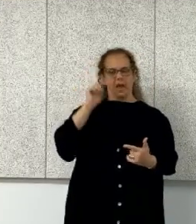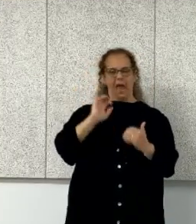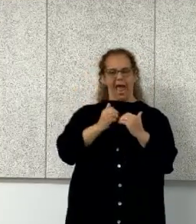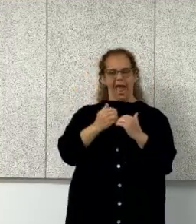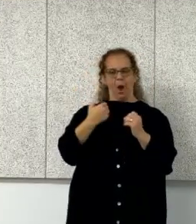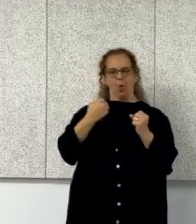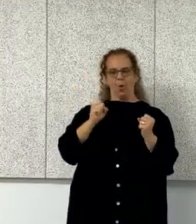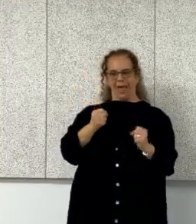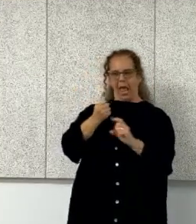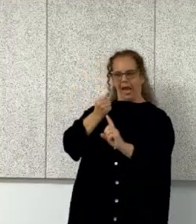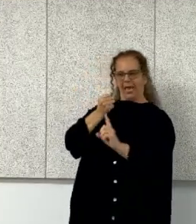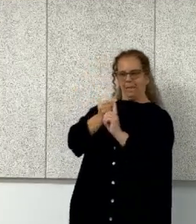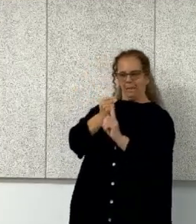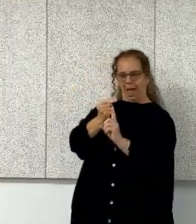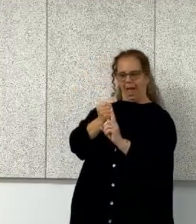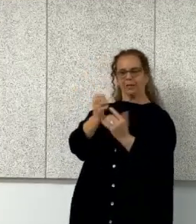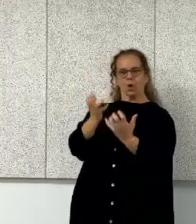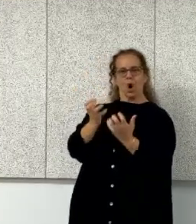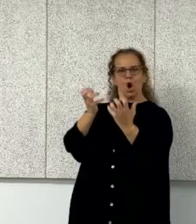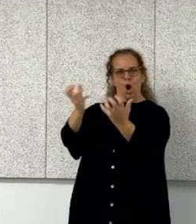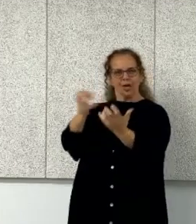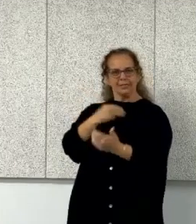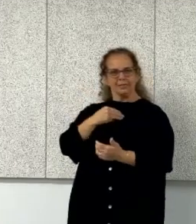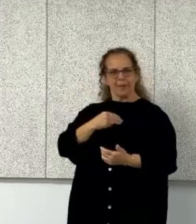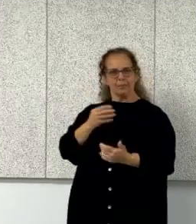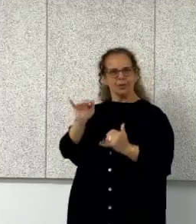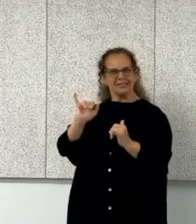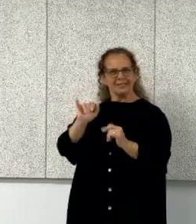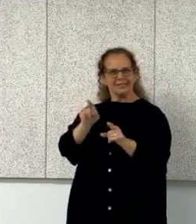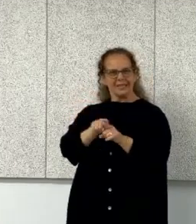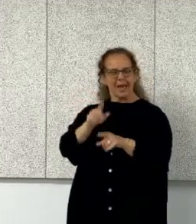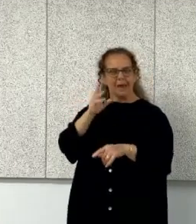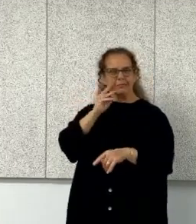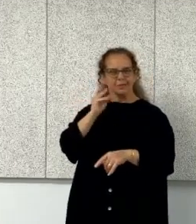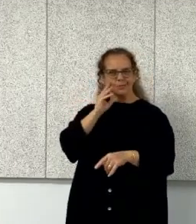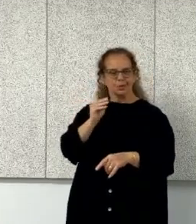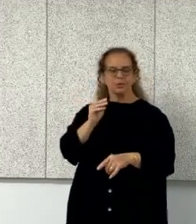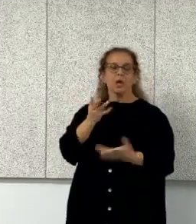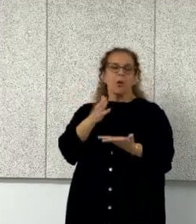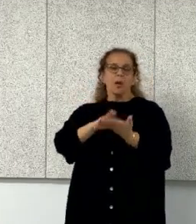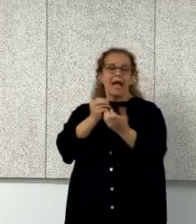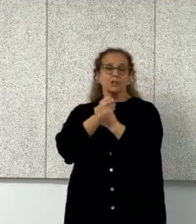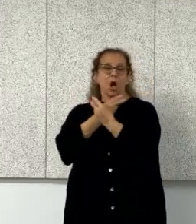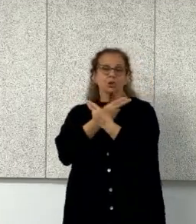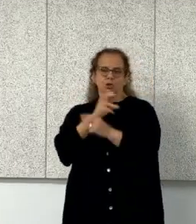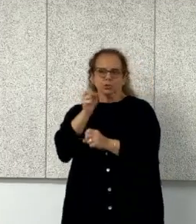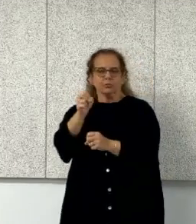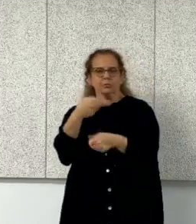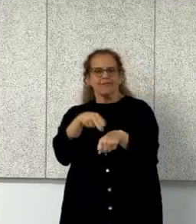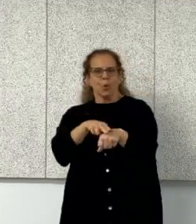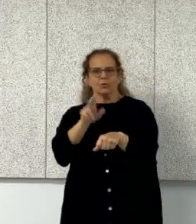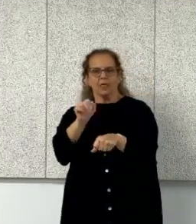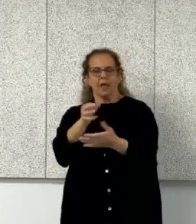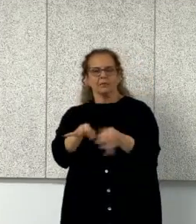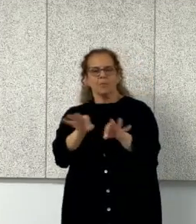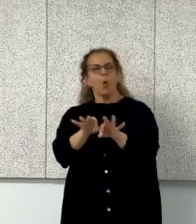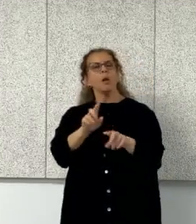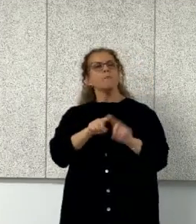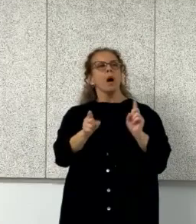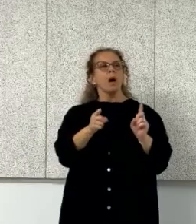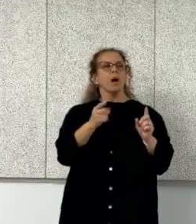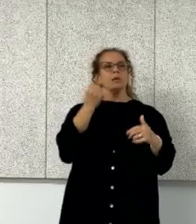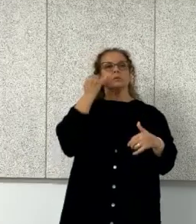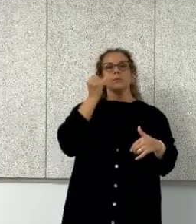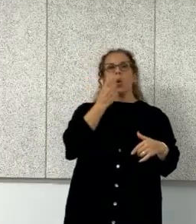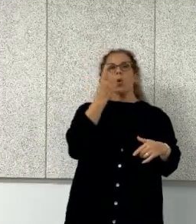experience for our audiences? And there are things like that, you know, kind ushers is obviously one of them, but also, you know, when somebody has bought a ticket, a return ticket,